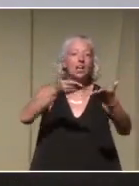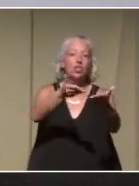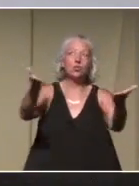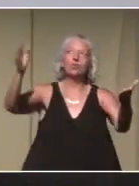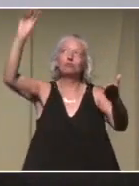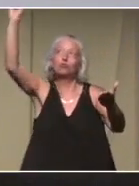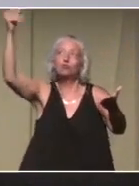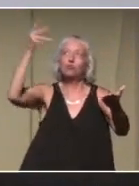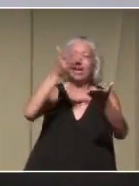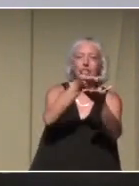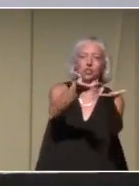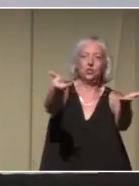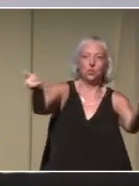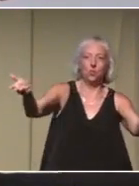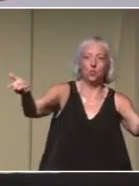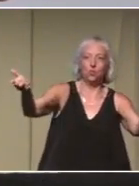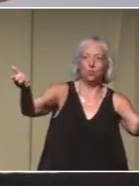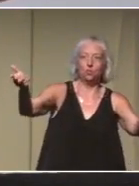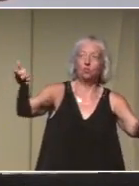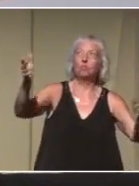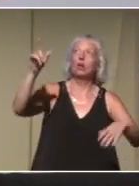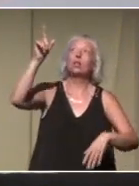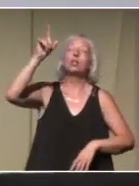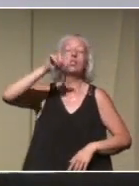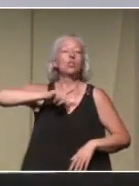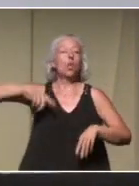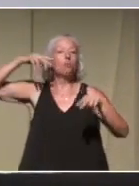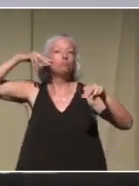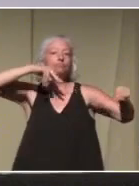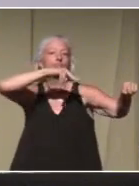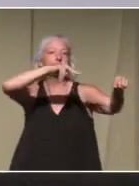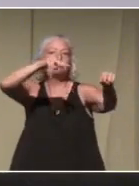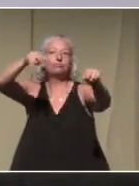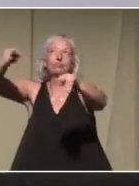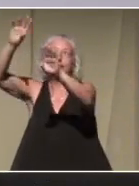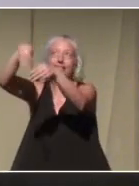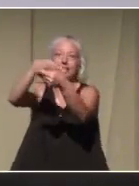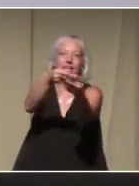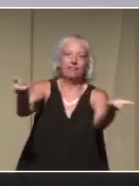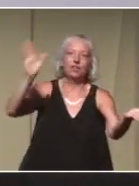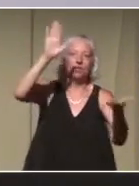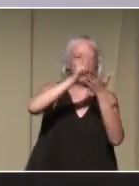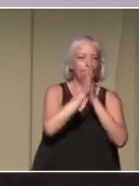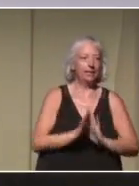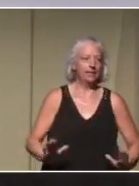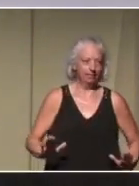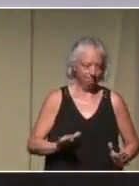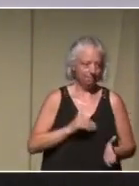be gracious to you. The Lord turn his face toward you and give you his peace. Amen.